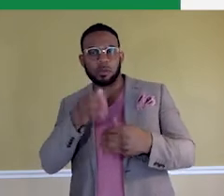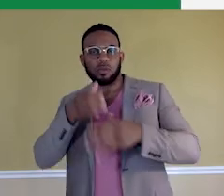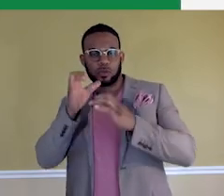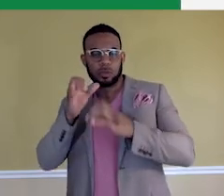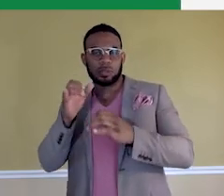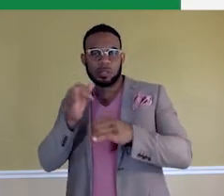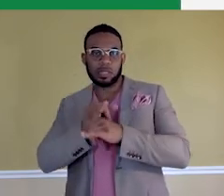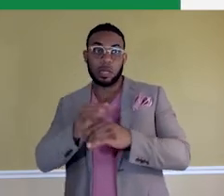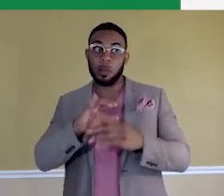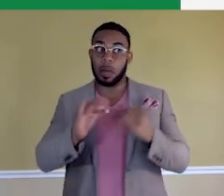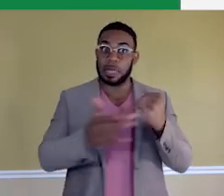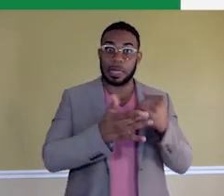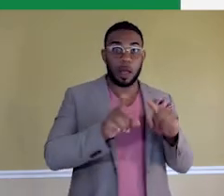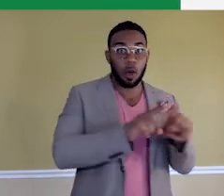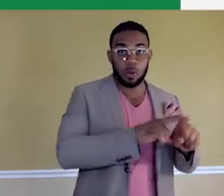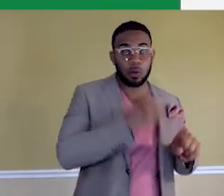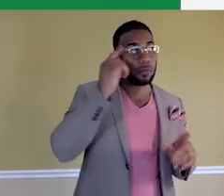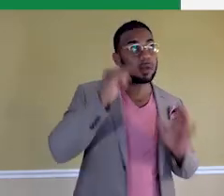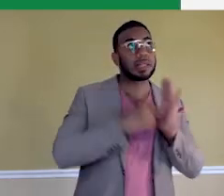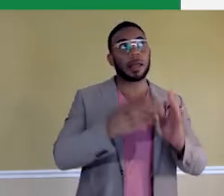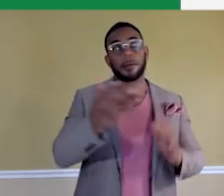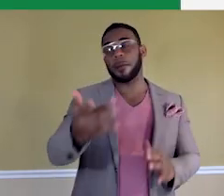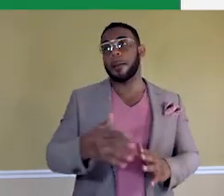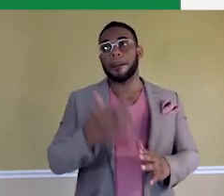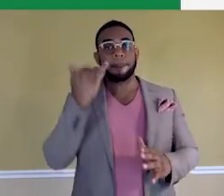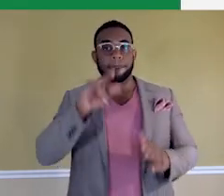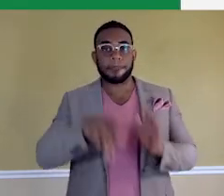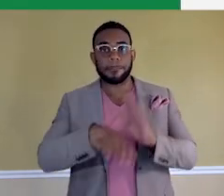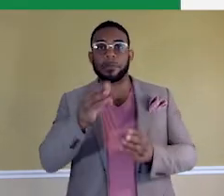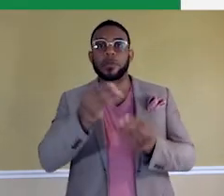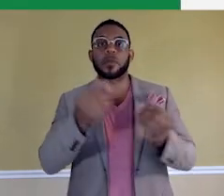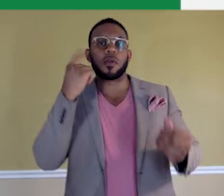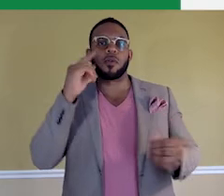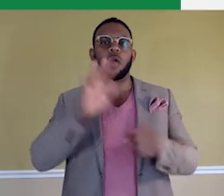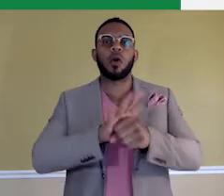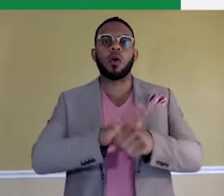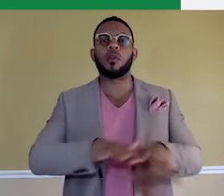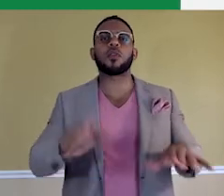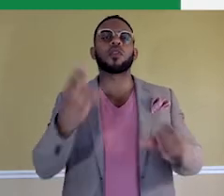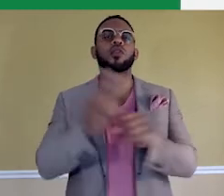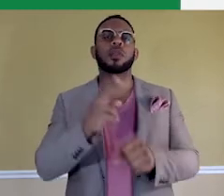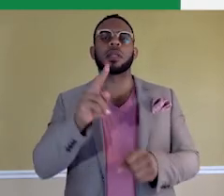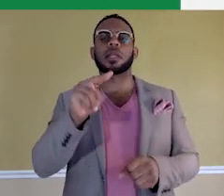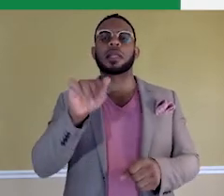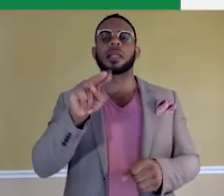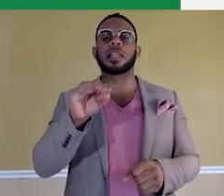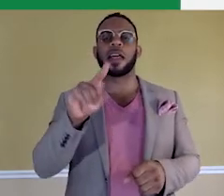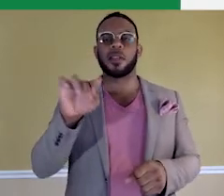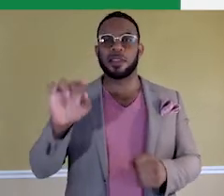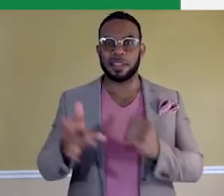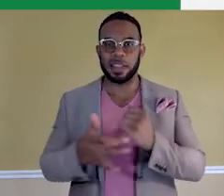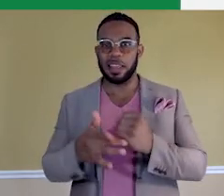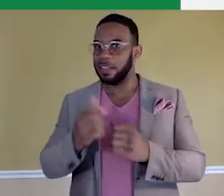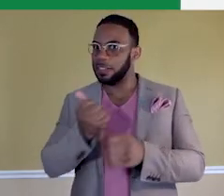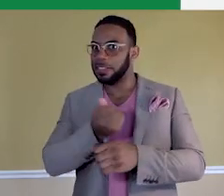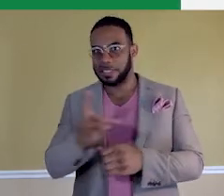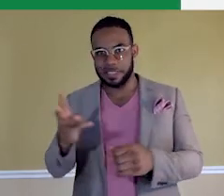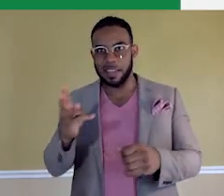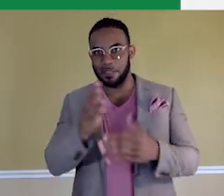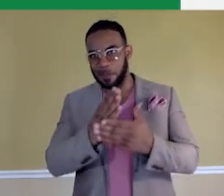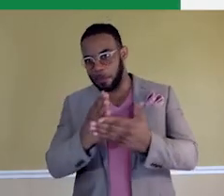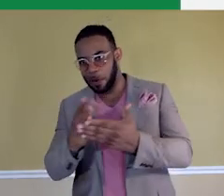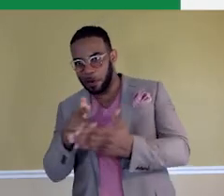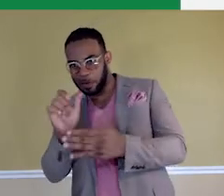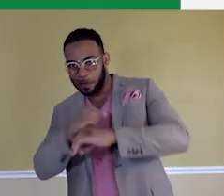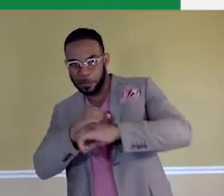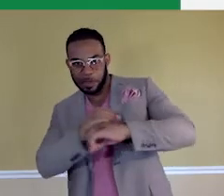secrets in tech industries too. For example, if you found a cure for COVID using a nanotech, there are several intellectual property you will